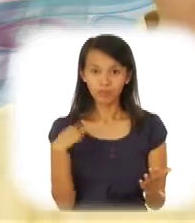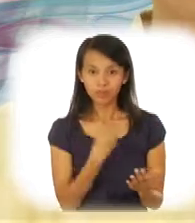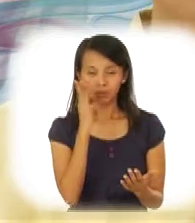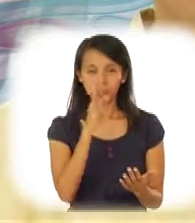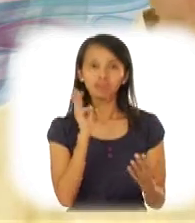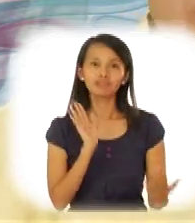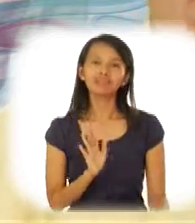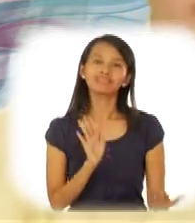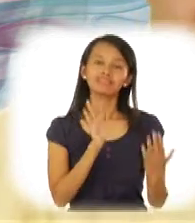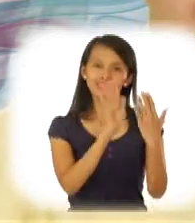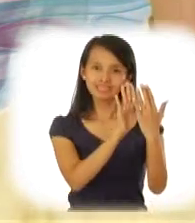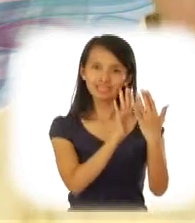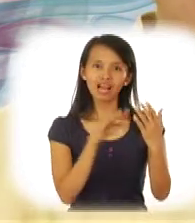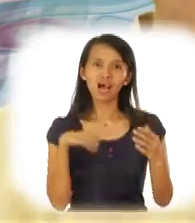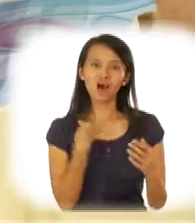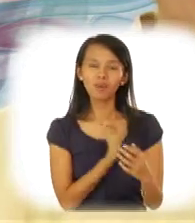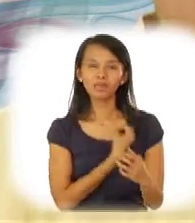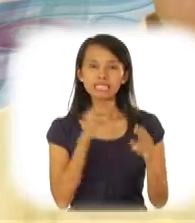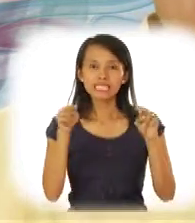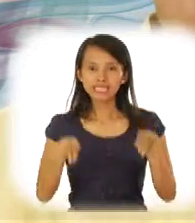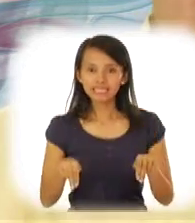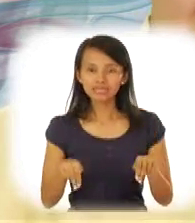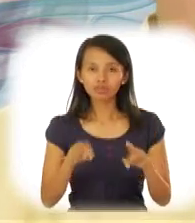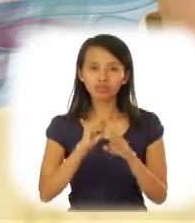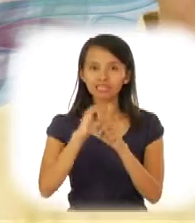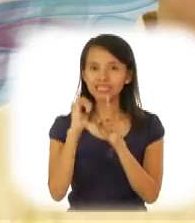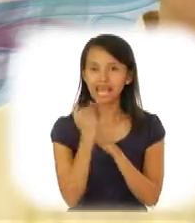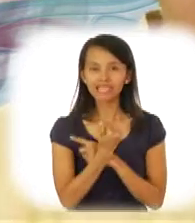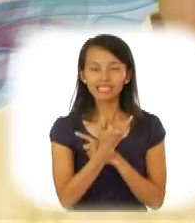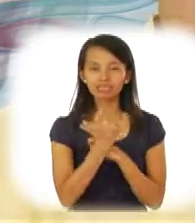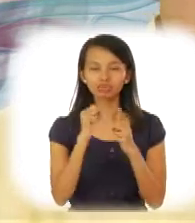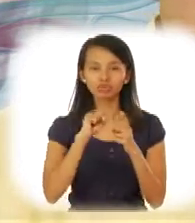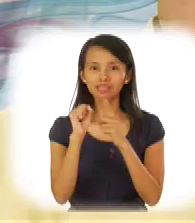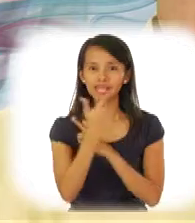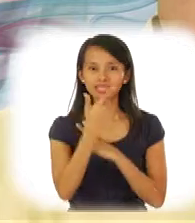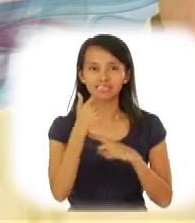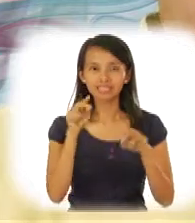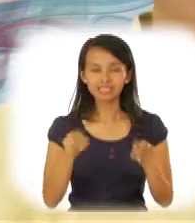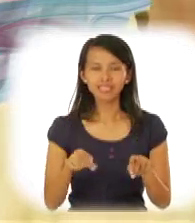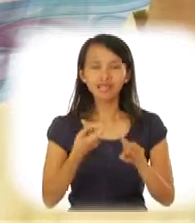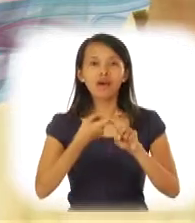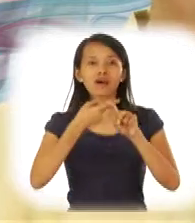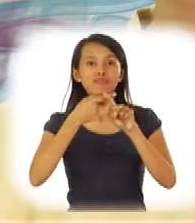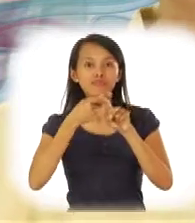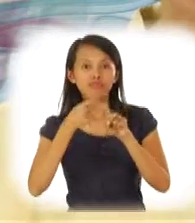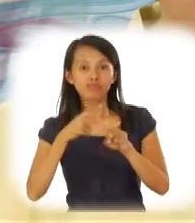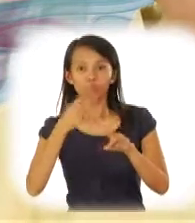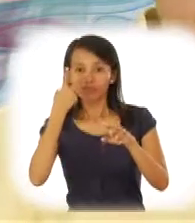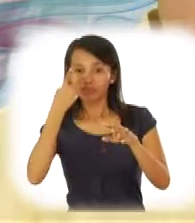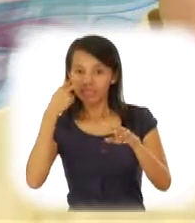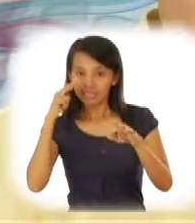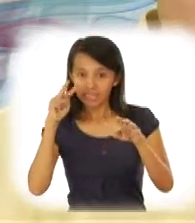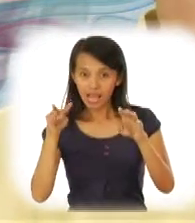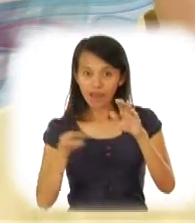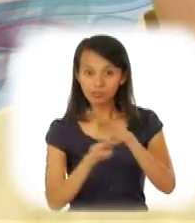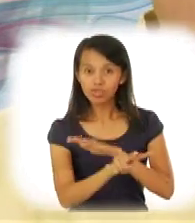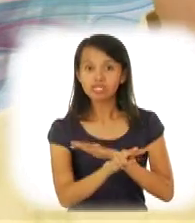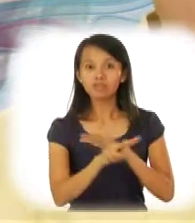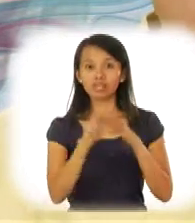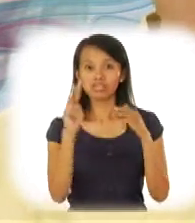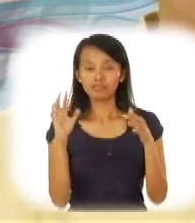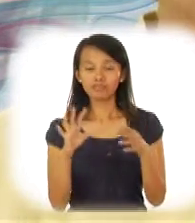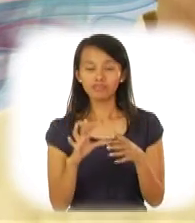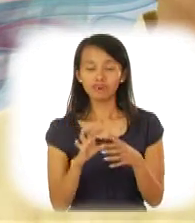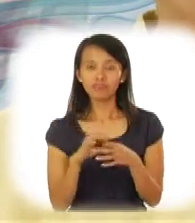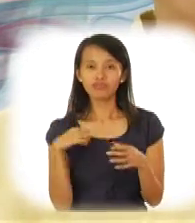me repeat, we will address our human needs, societal needs, from the perspective